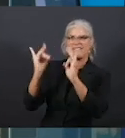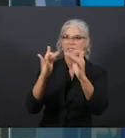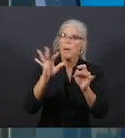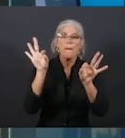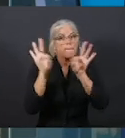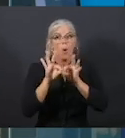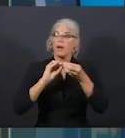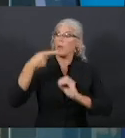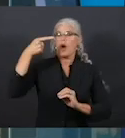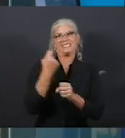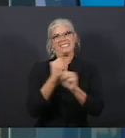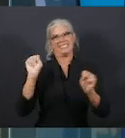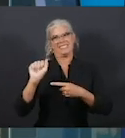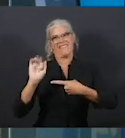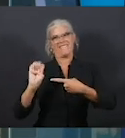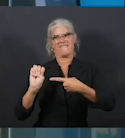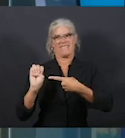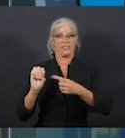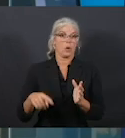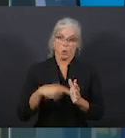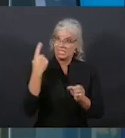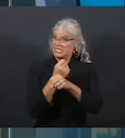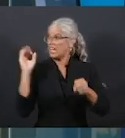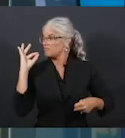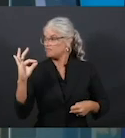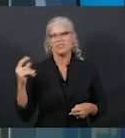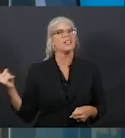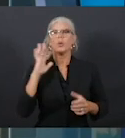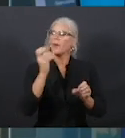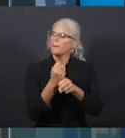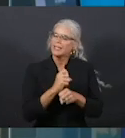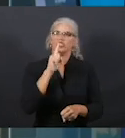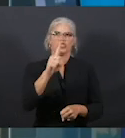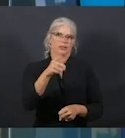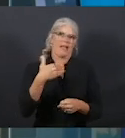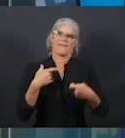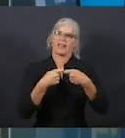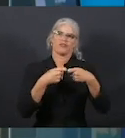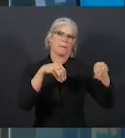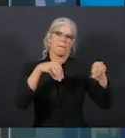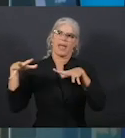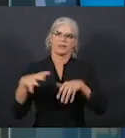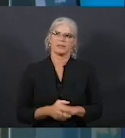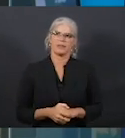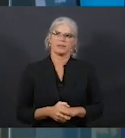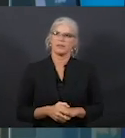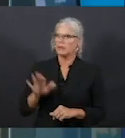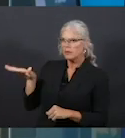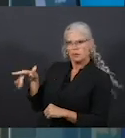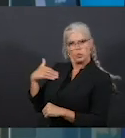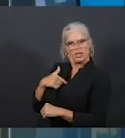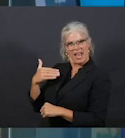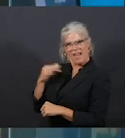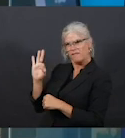be out there working on power restoration. Do they have in substations around here, are they using the flood control devices in Tallahassee?